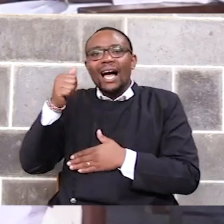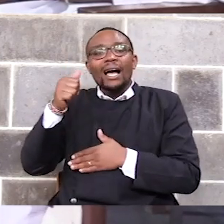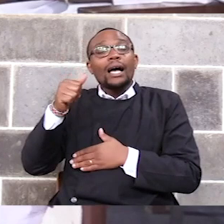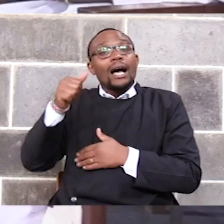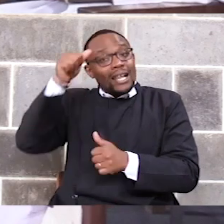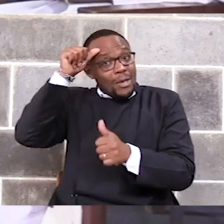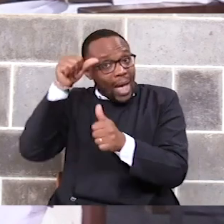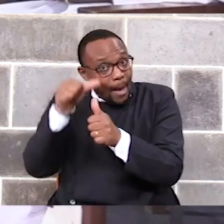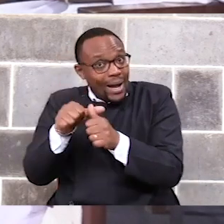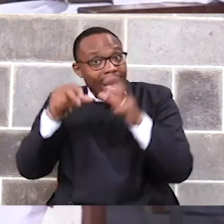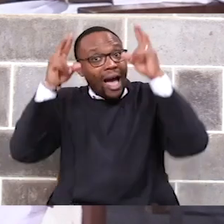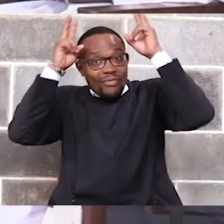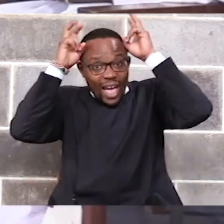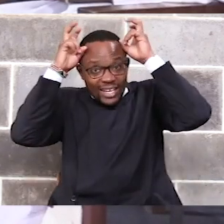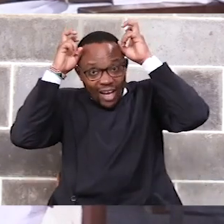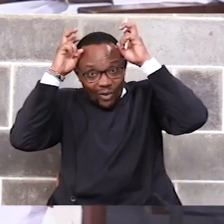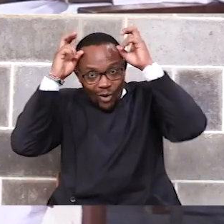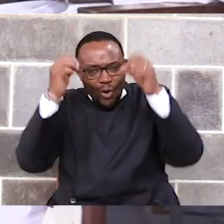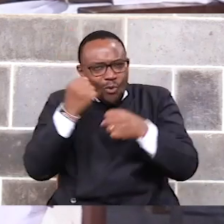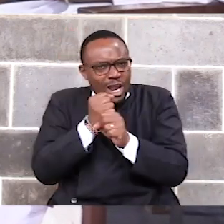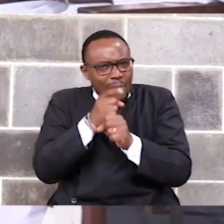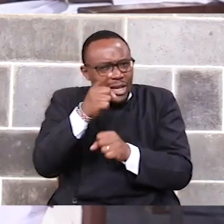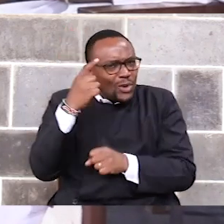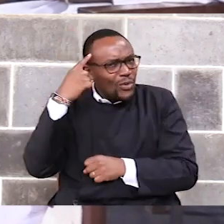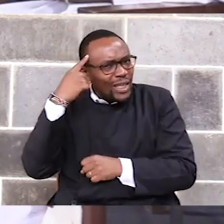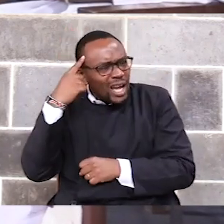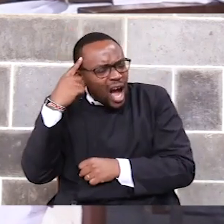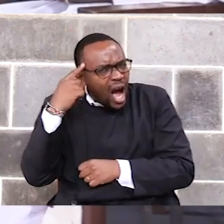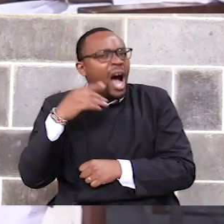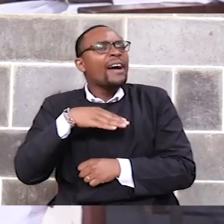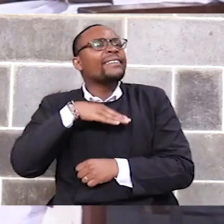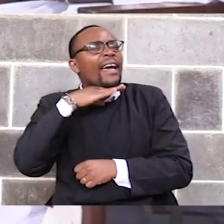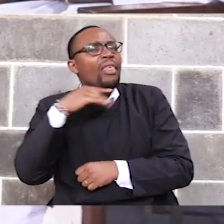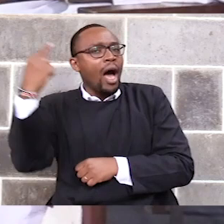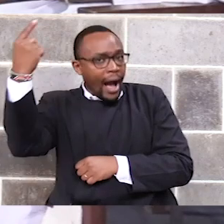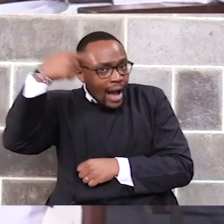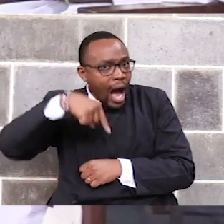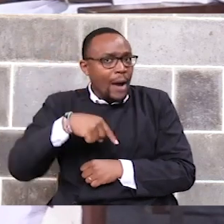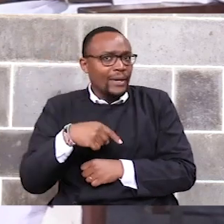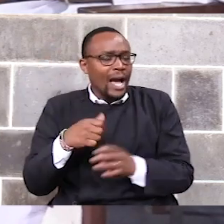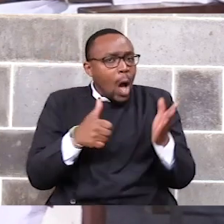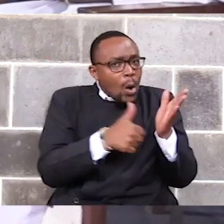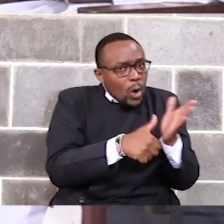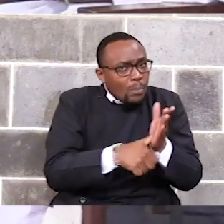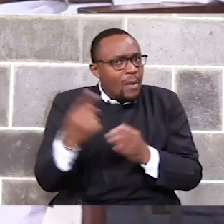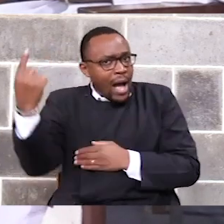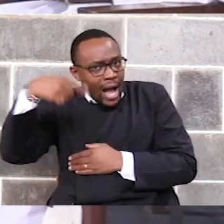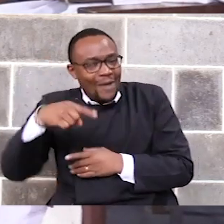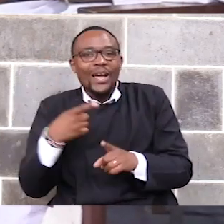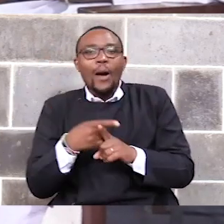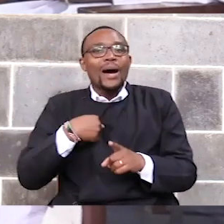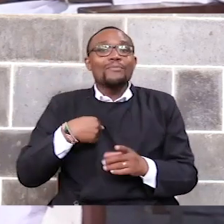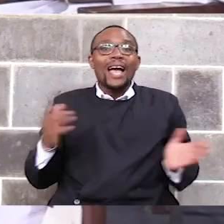are in trying times, that death is knocking on our doors, that it is at the corner coming. But I want to encourage you this